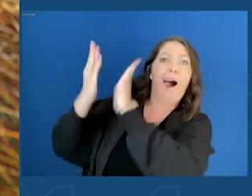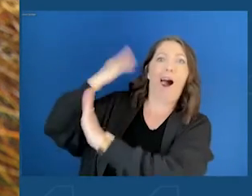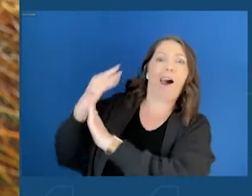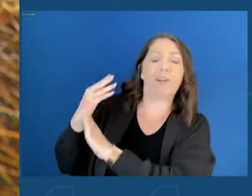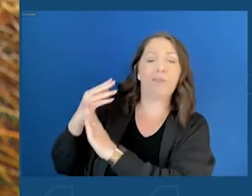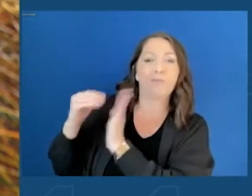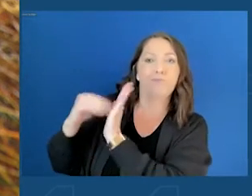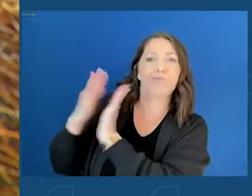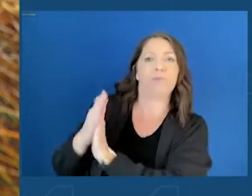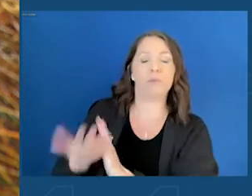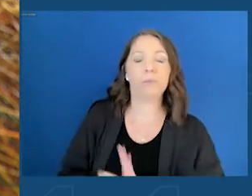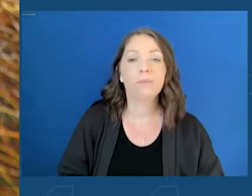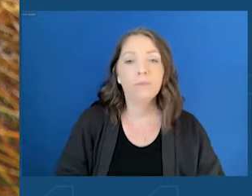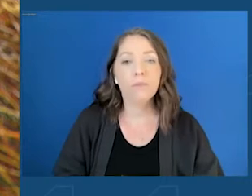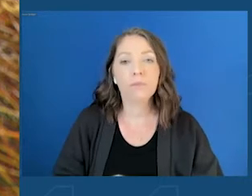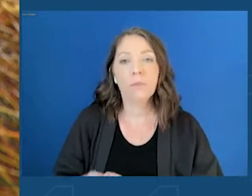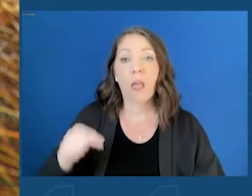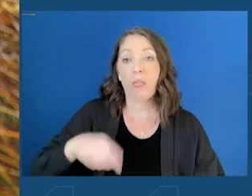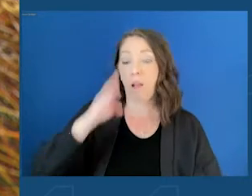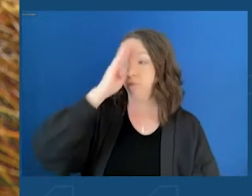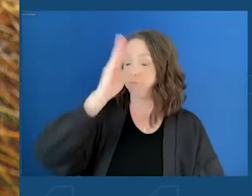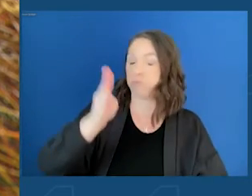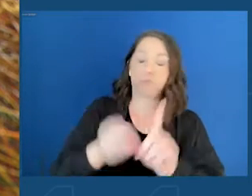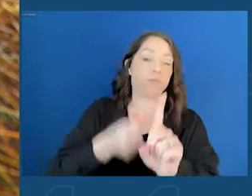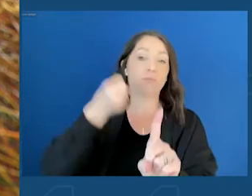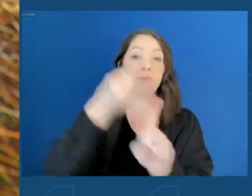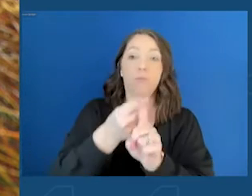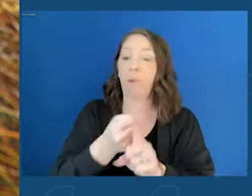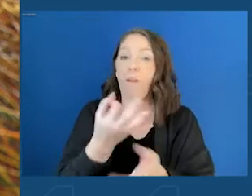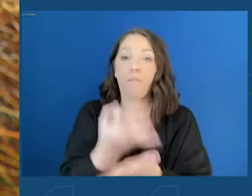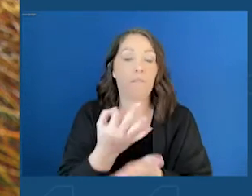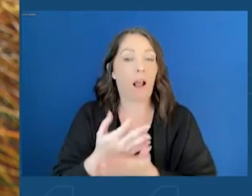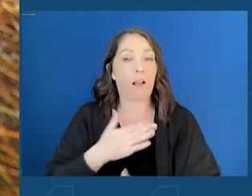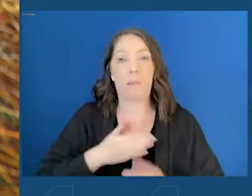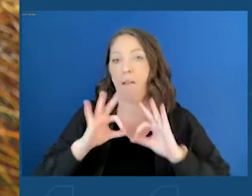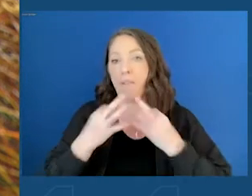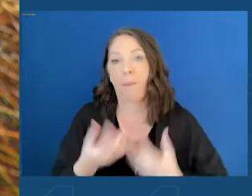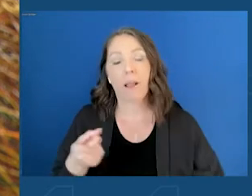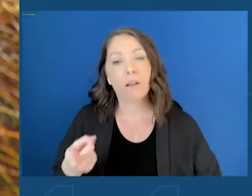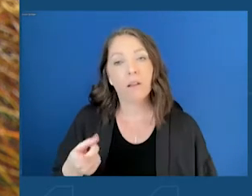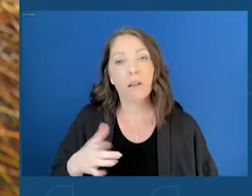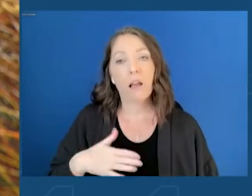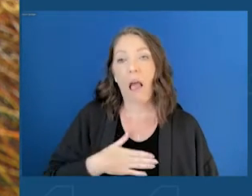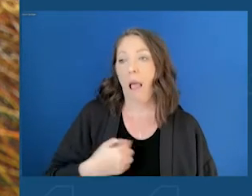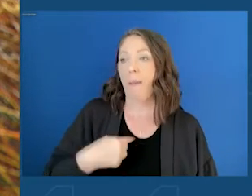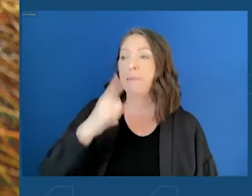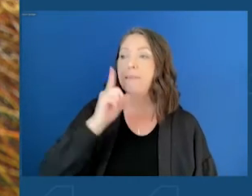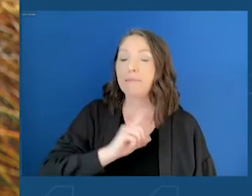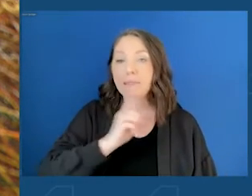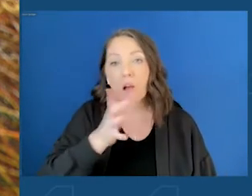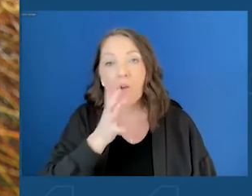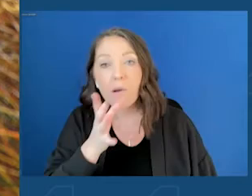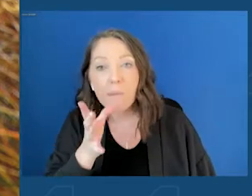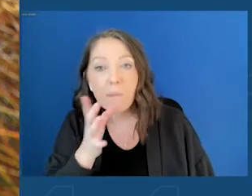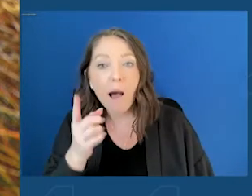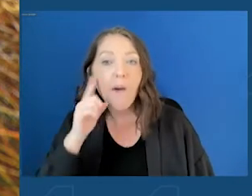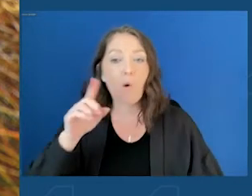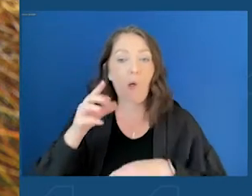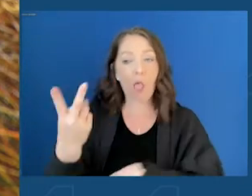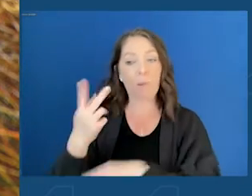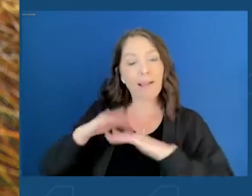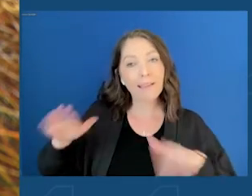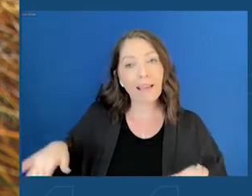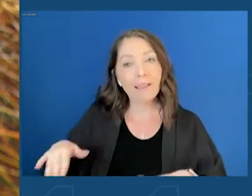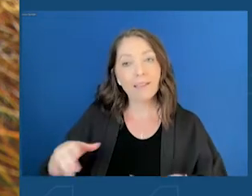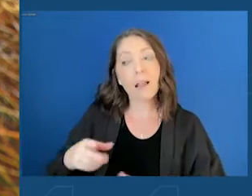This has had direct financial consequences for my family. I am a single mom of 3 and a caretaker for my elderly mother. When